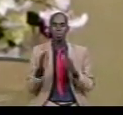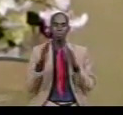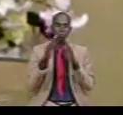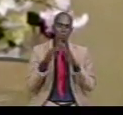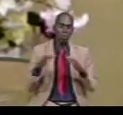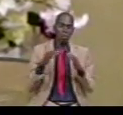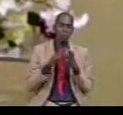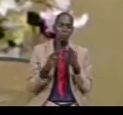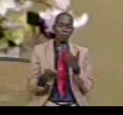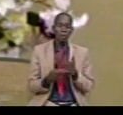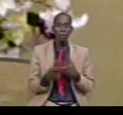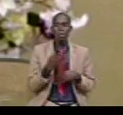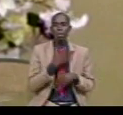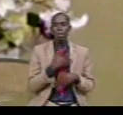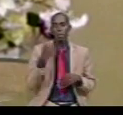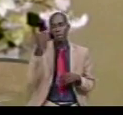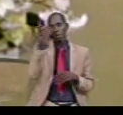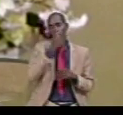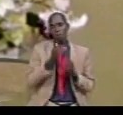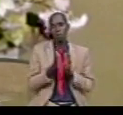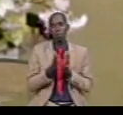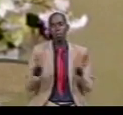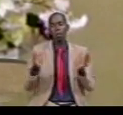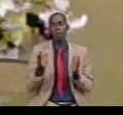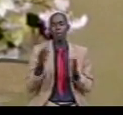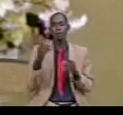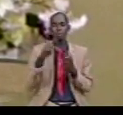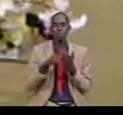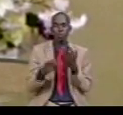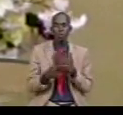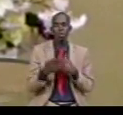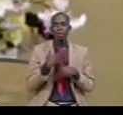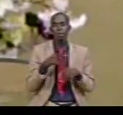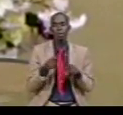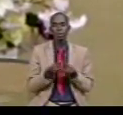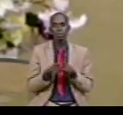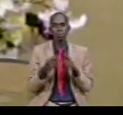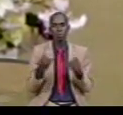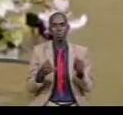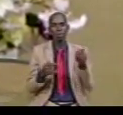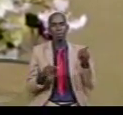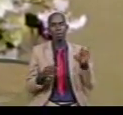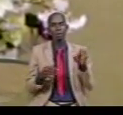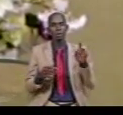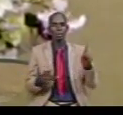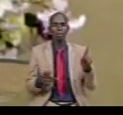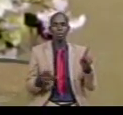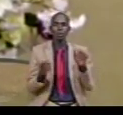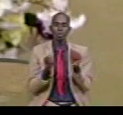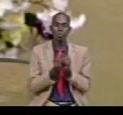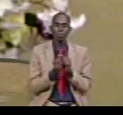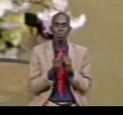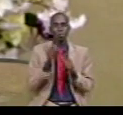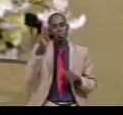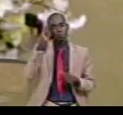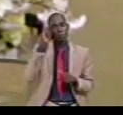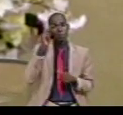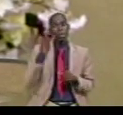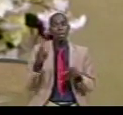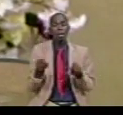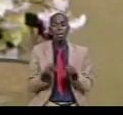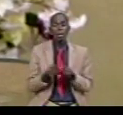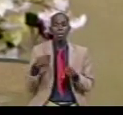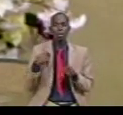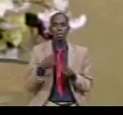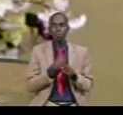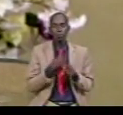crusade, and now the global crusade with Kumuyi. As we reflect over these 50